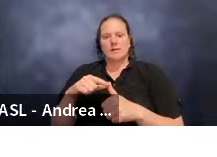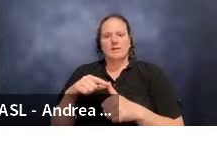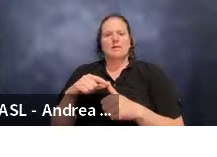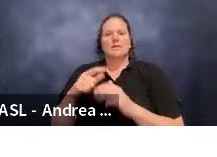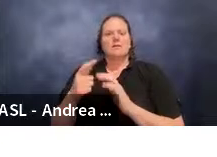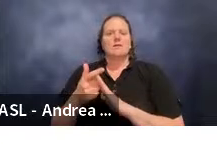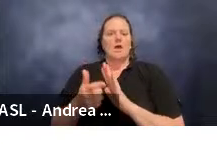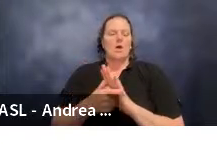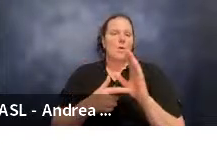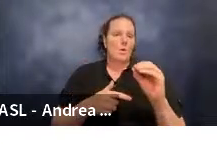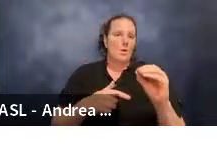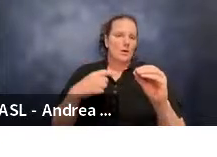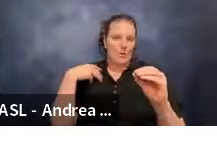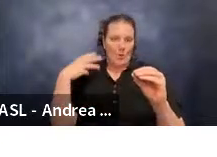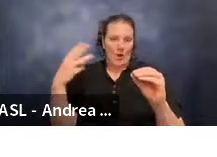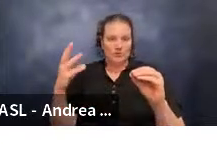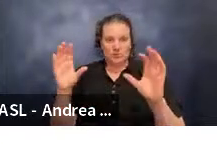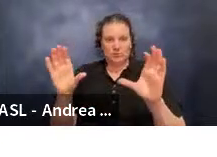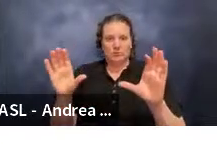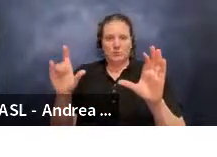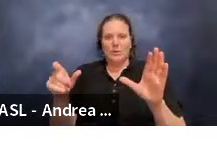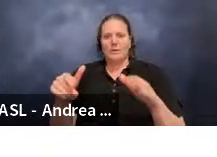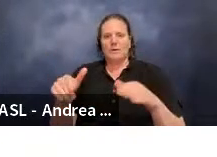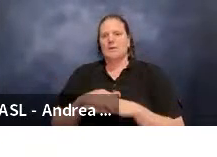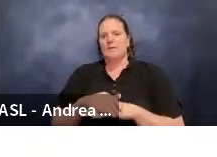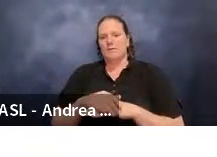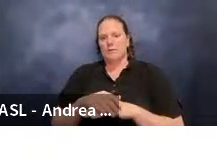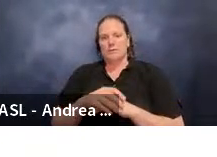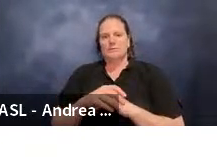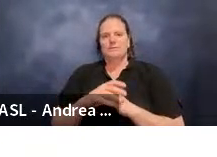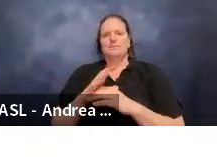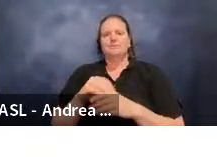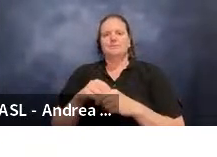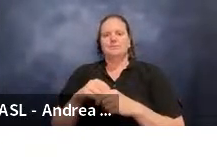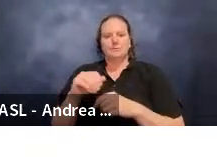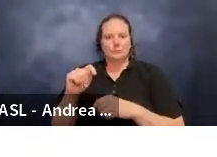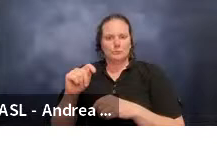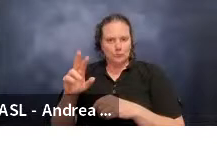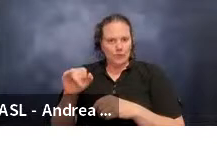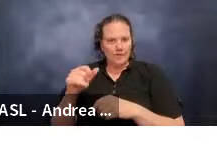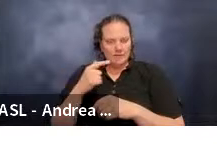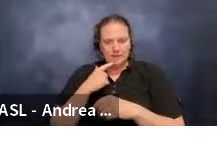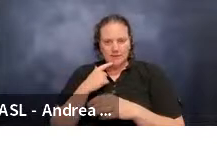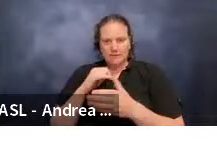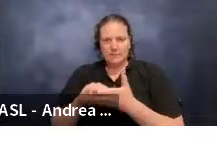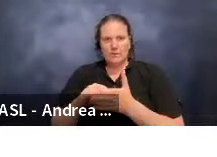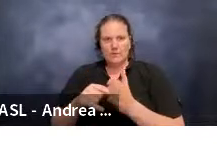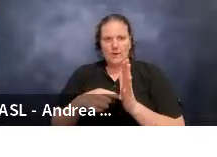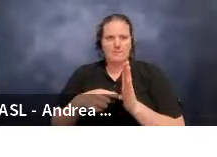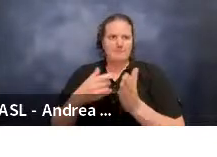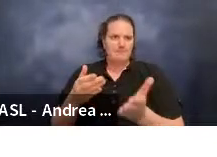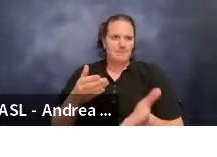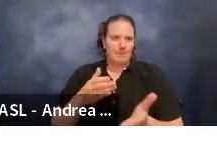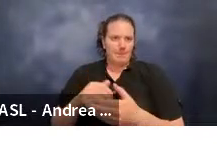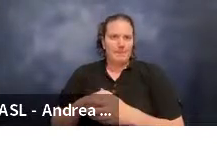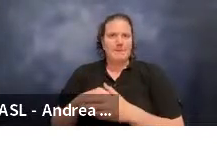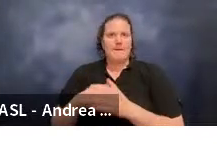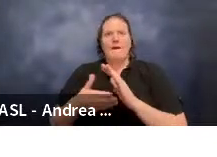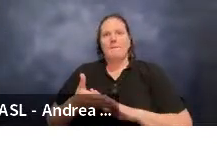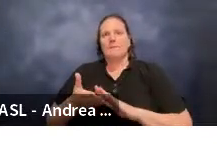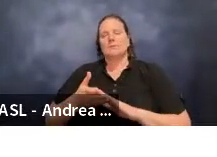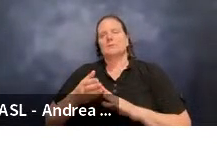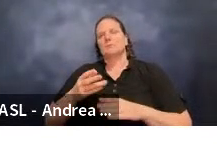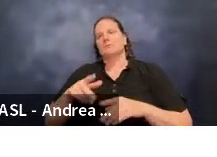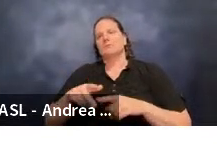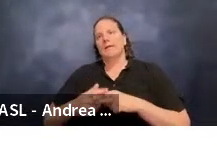statute for both Oregon and Washington, in that we must cover those elements that Travis touched on in terms of debt service and operations and maintenance